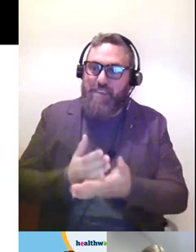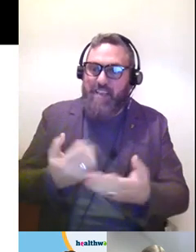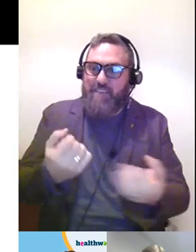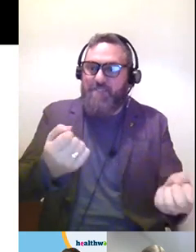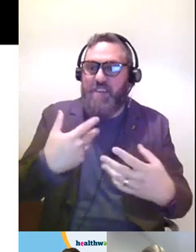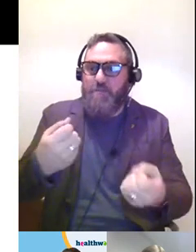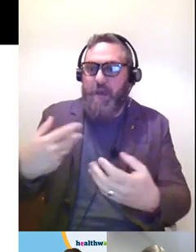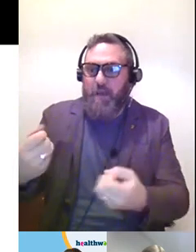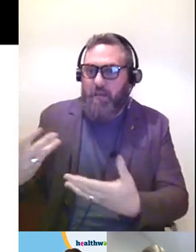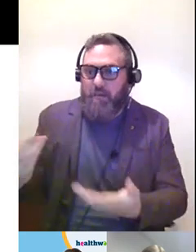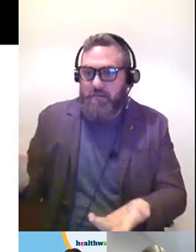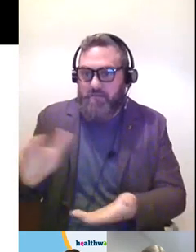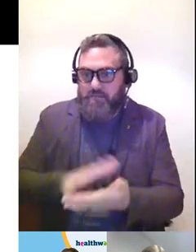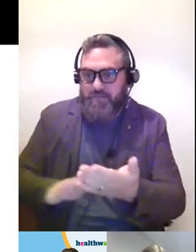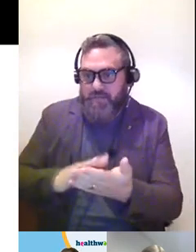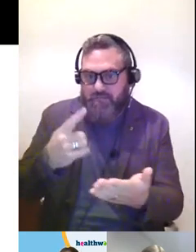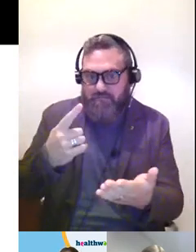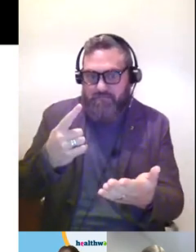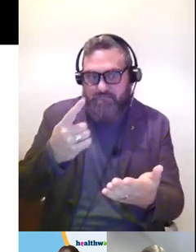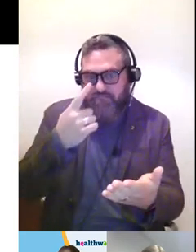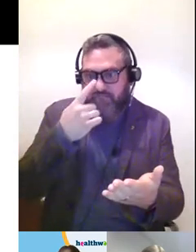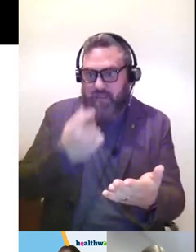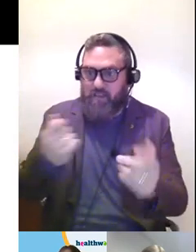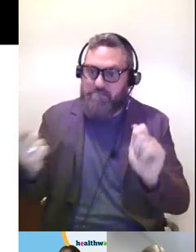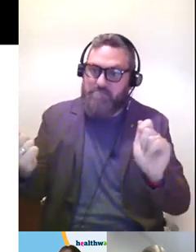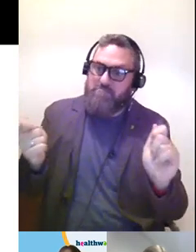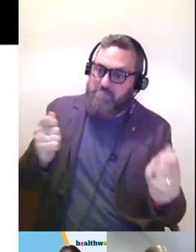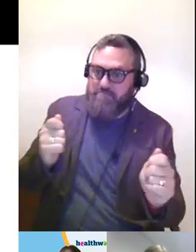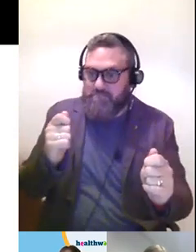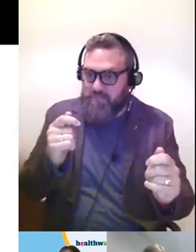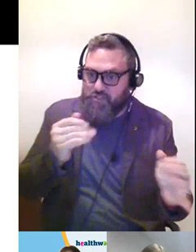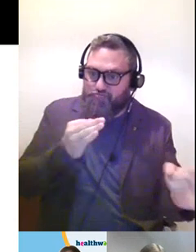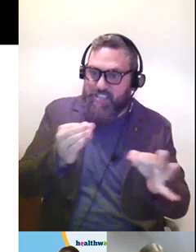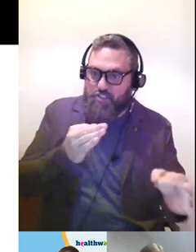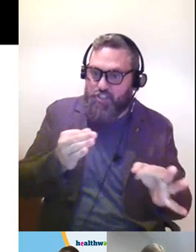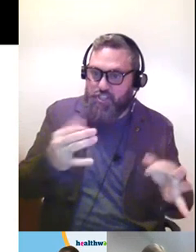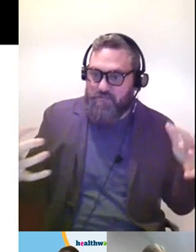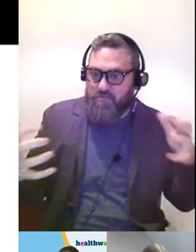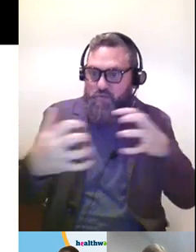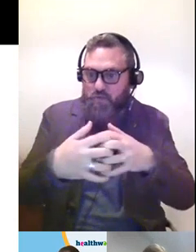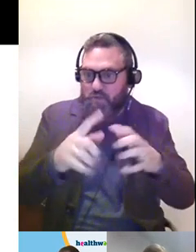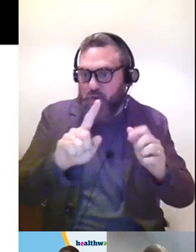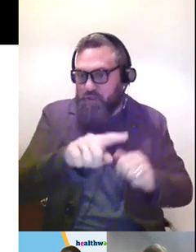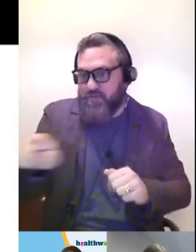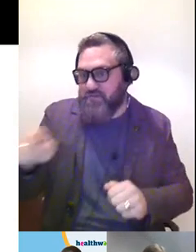can shape the strategy according to what you are saying as well.